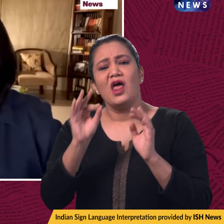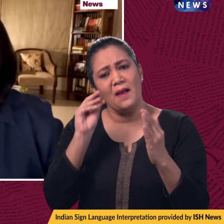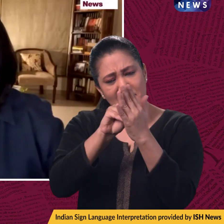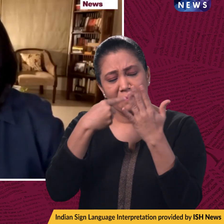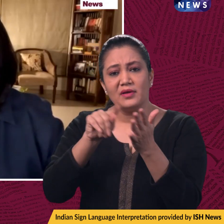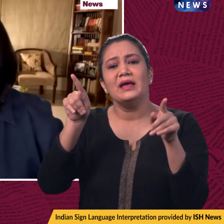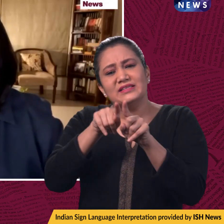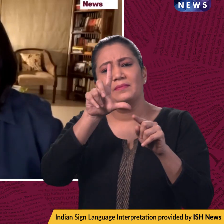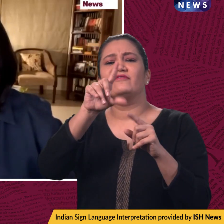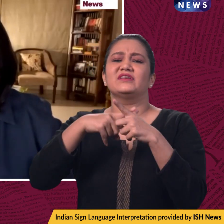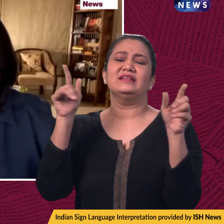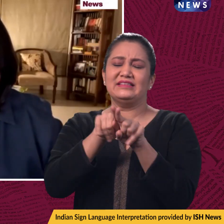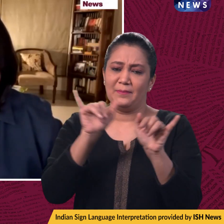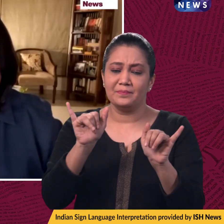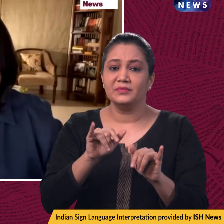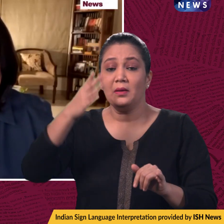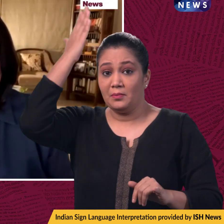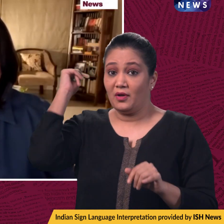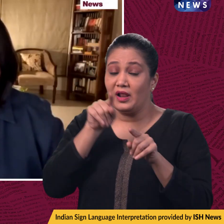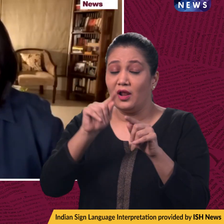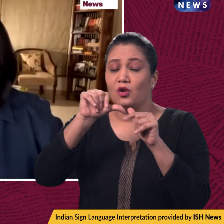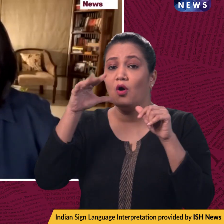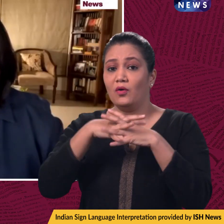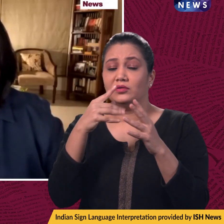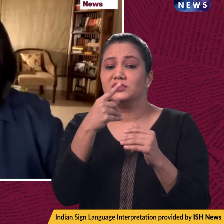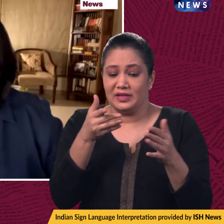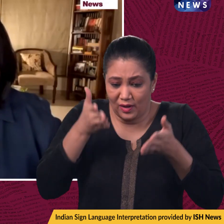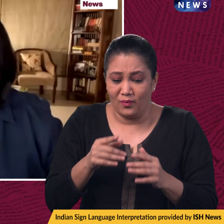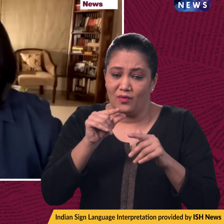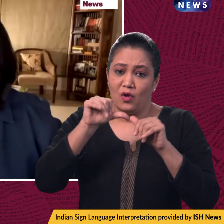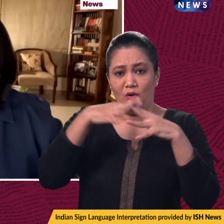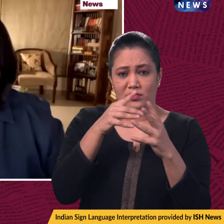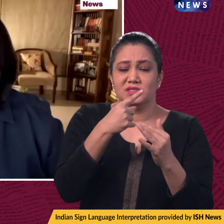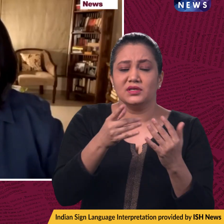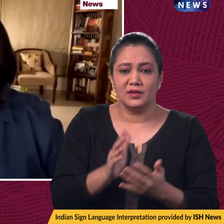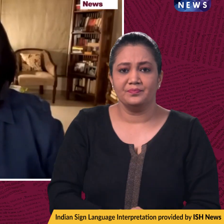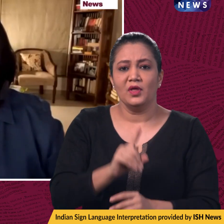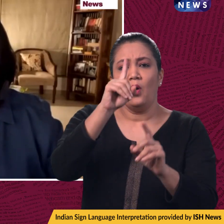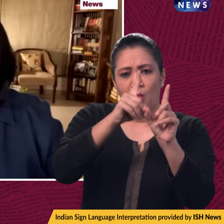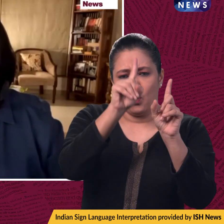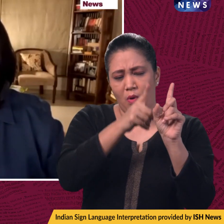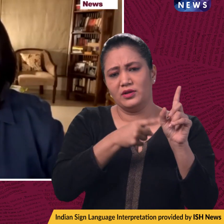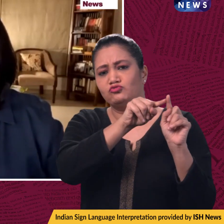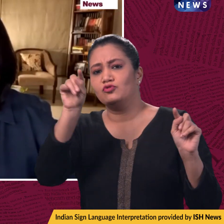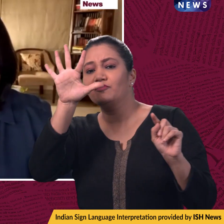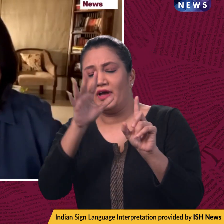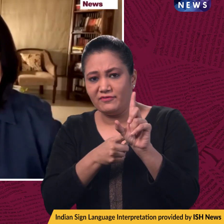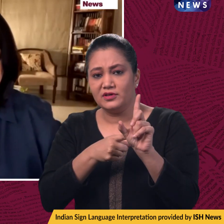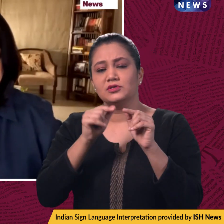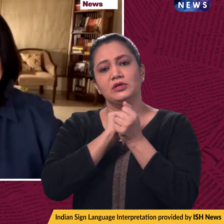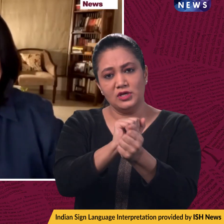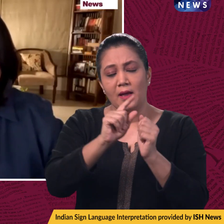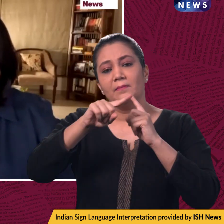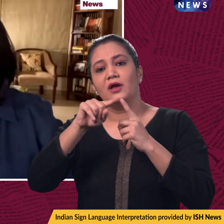Act. Under that law, those found guilty would get a sentencing of 1 to 5 years and a fine of